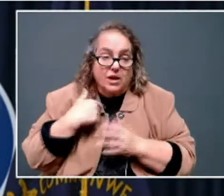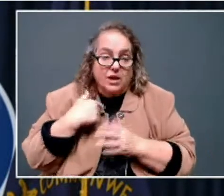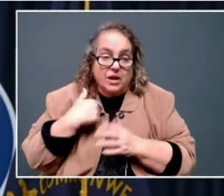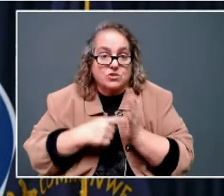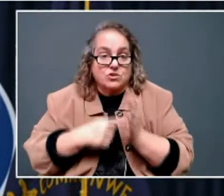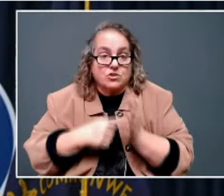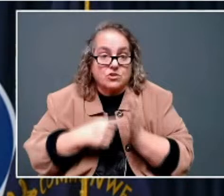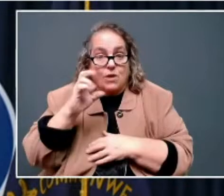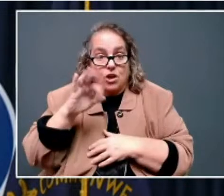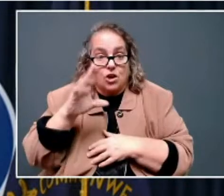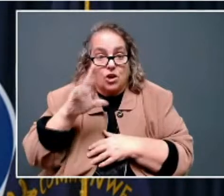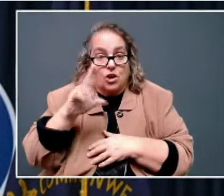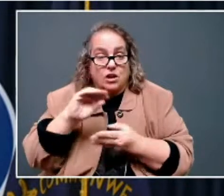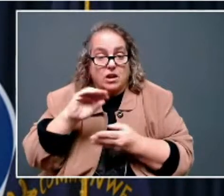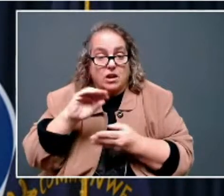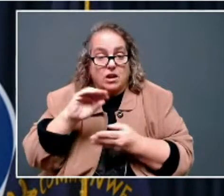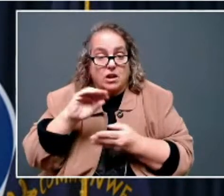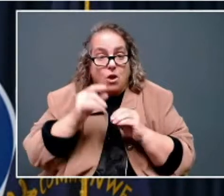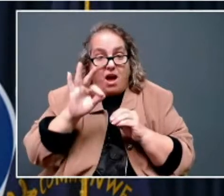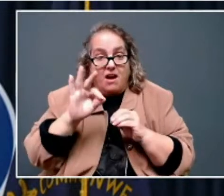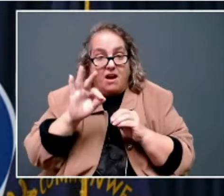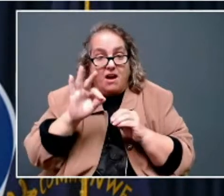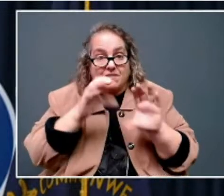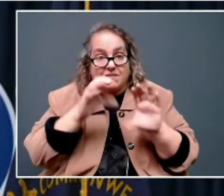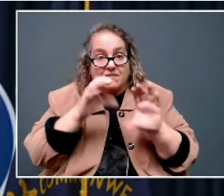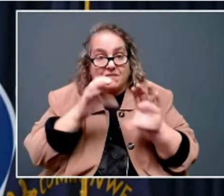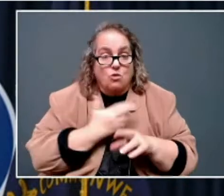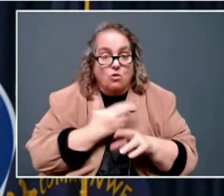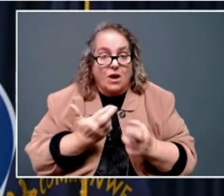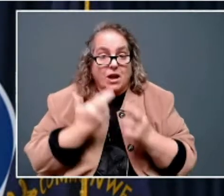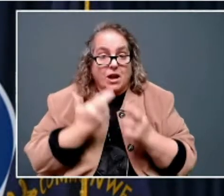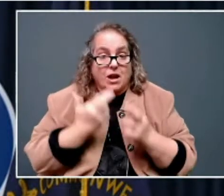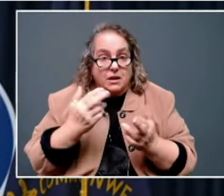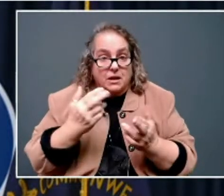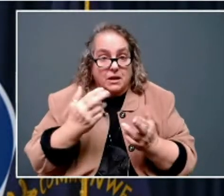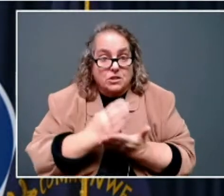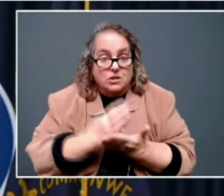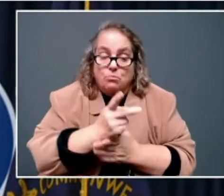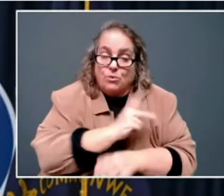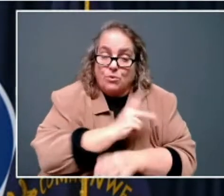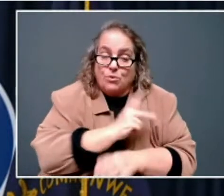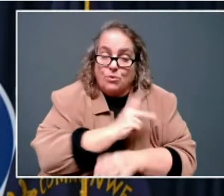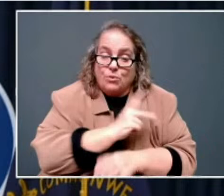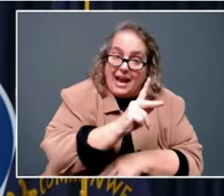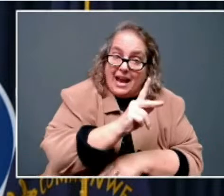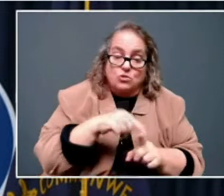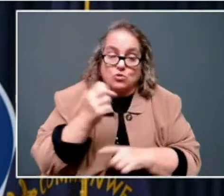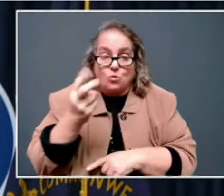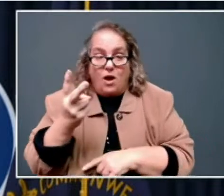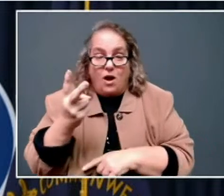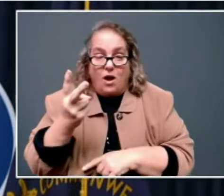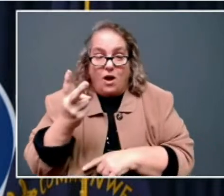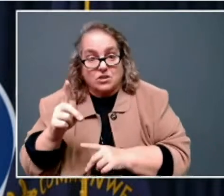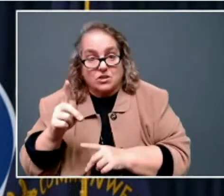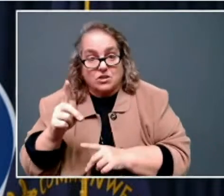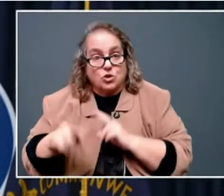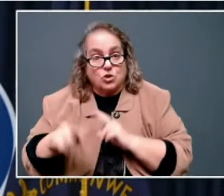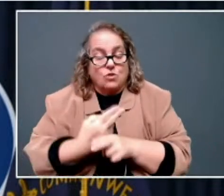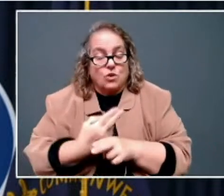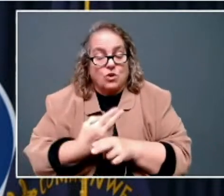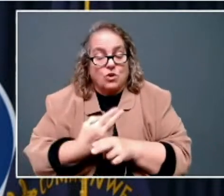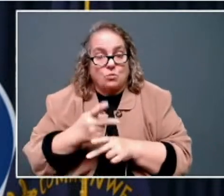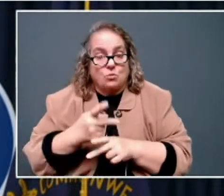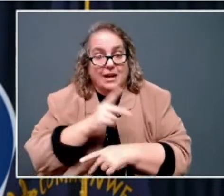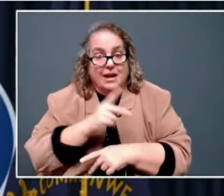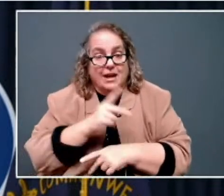my recommended budget for pre-K through 12 education, creating universal pre-K for 4-year-olds for the first time in